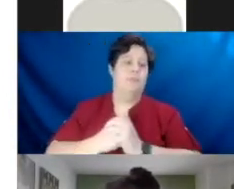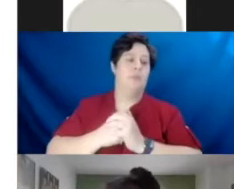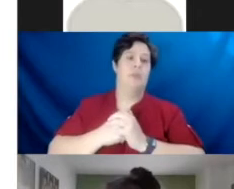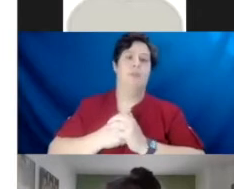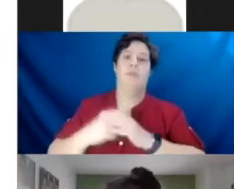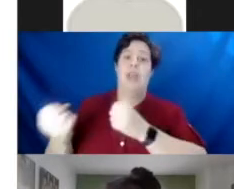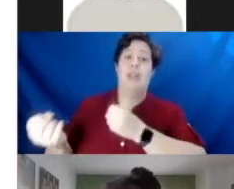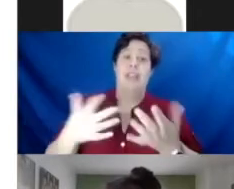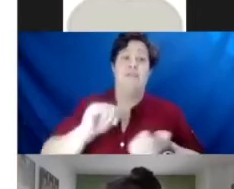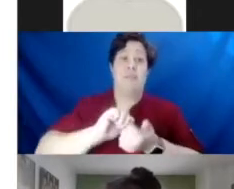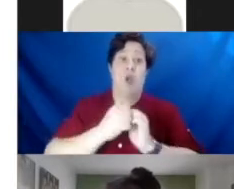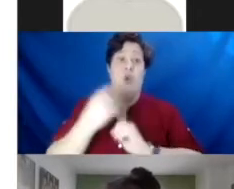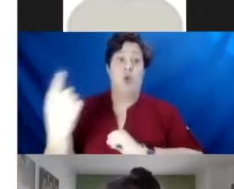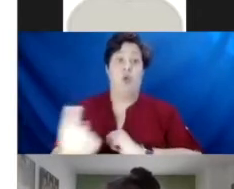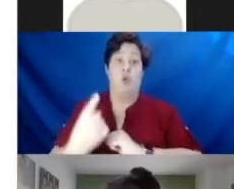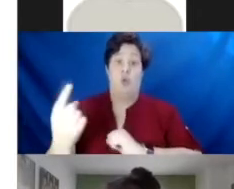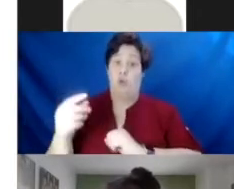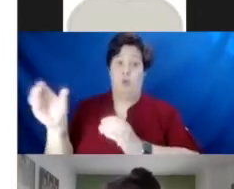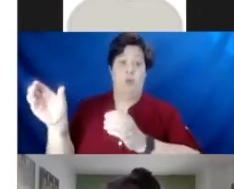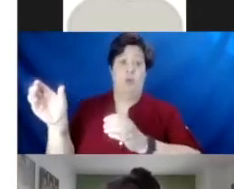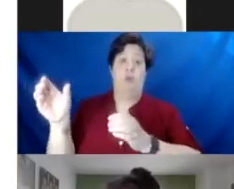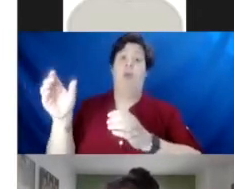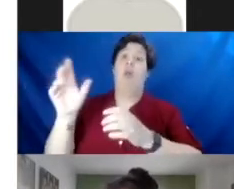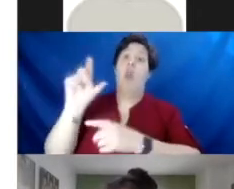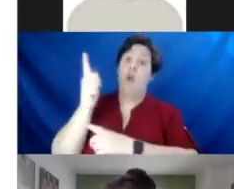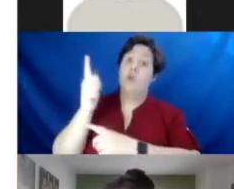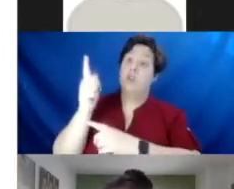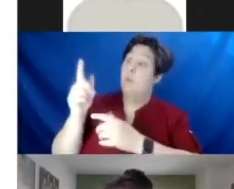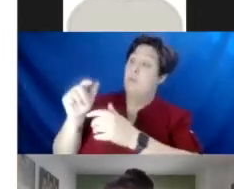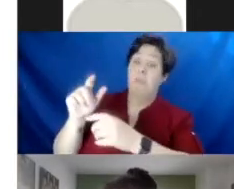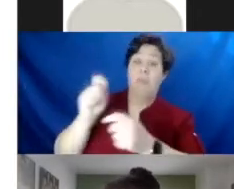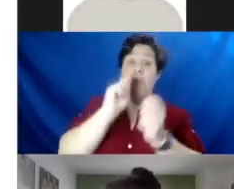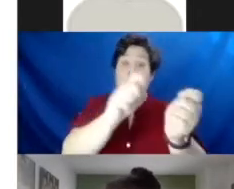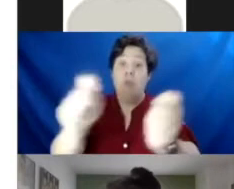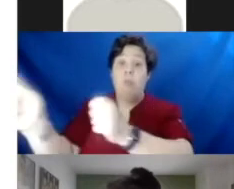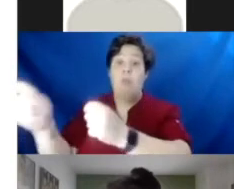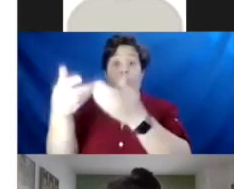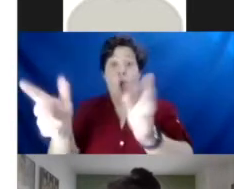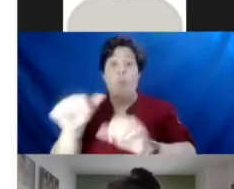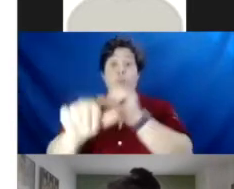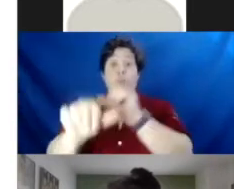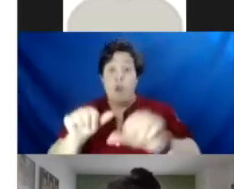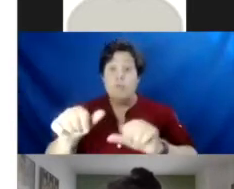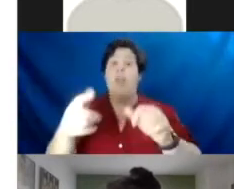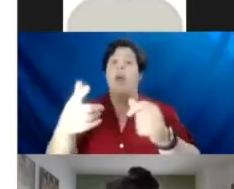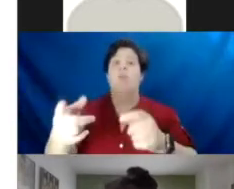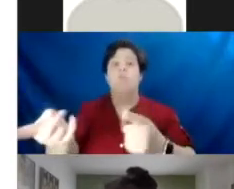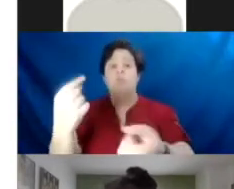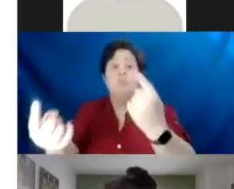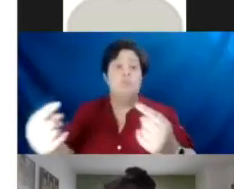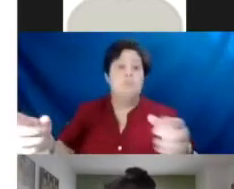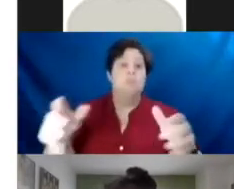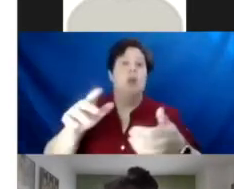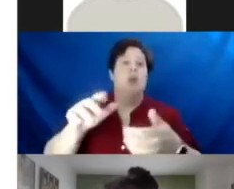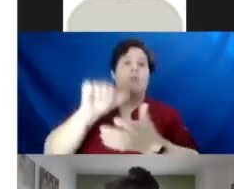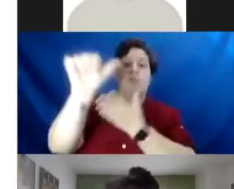partners, Lewisham appointed partners who came on board after an open process. Our programme partner is